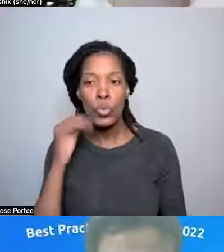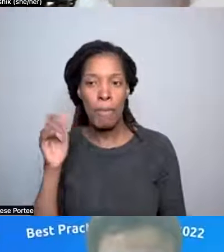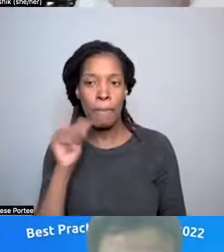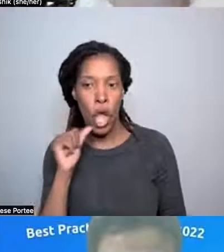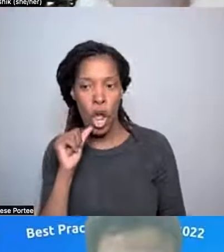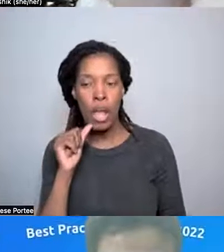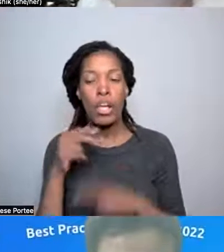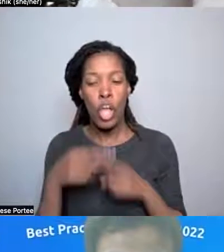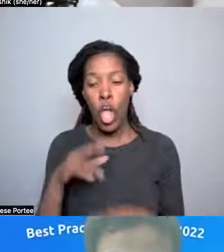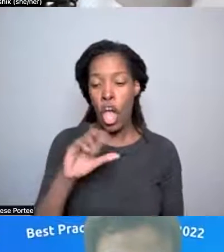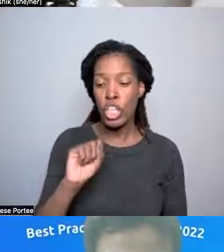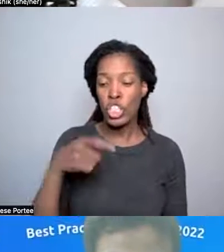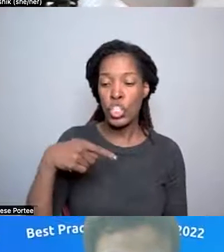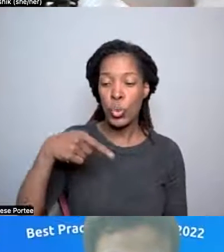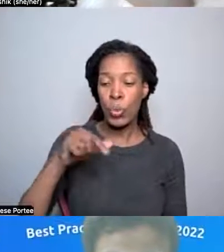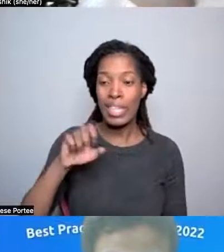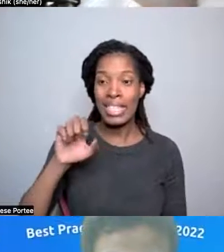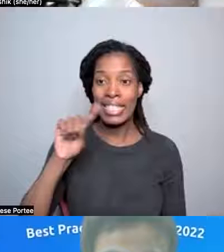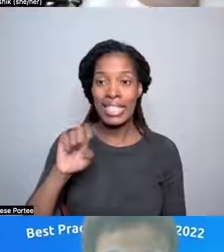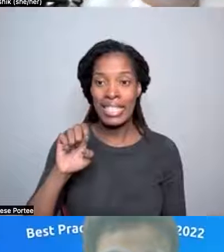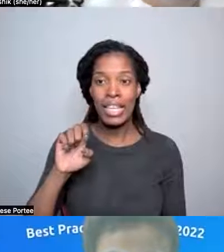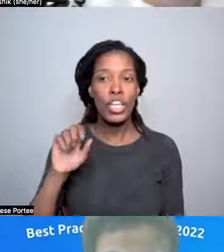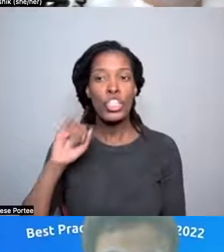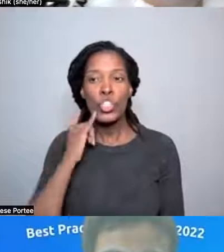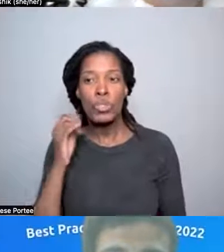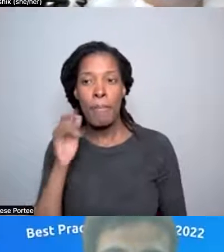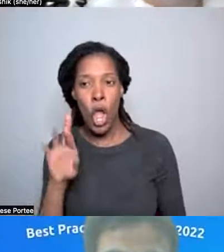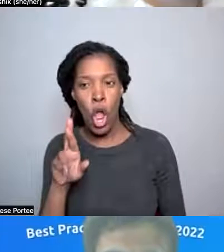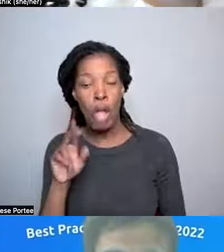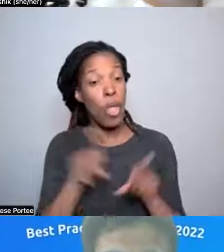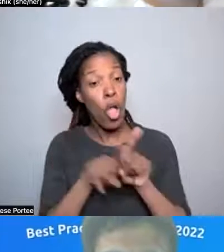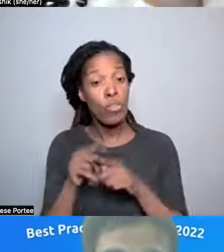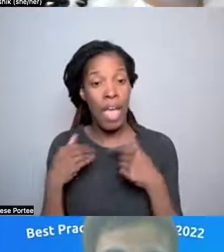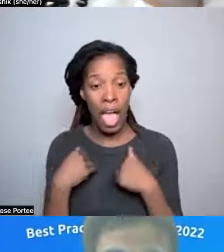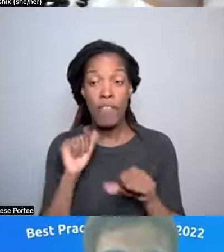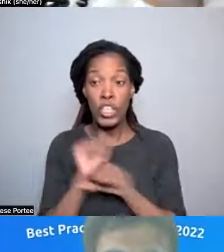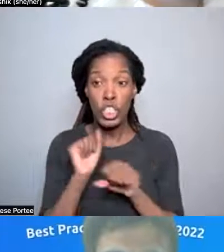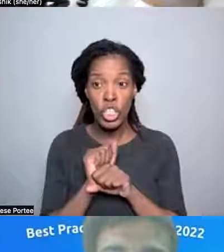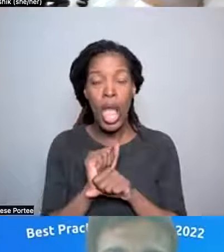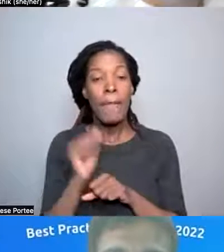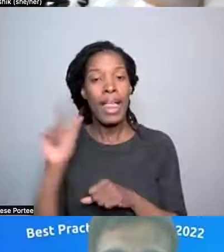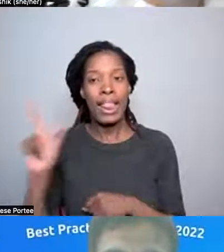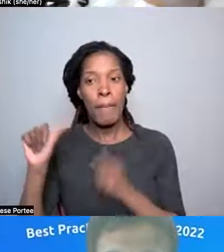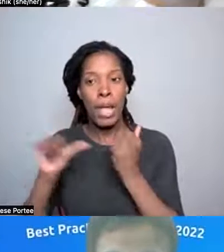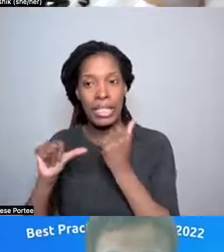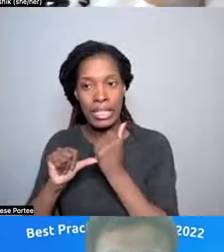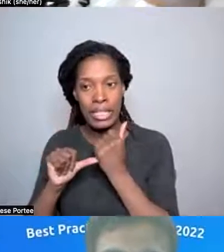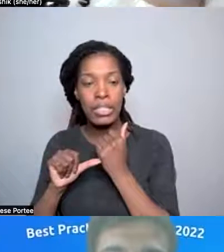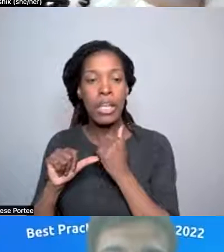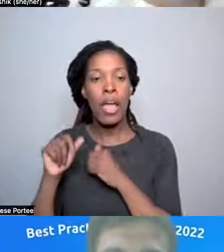job as a library assistant at the Foundation University,